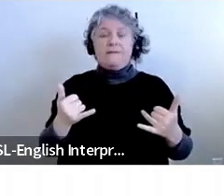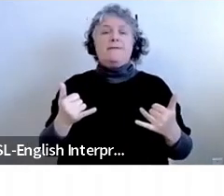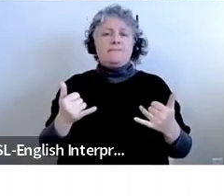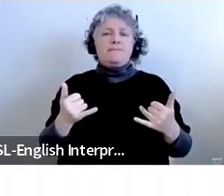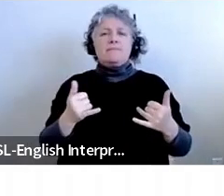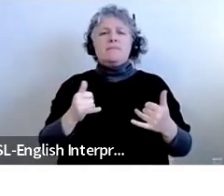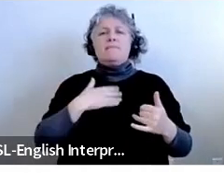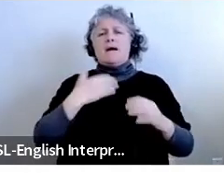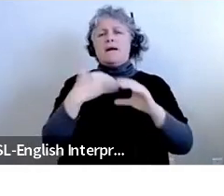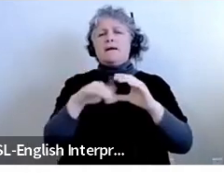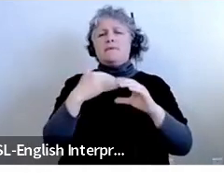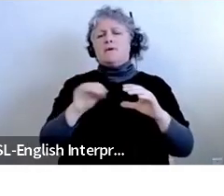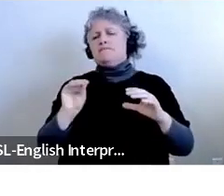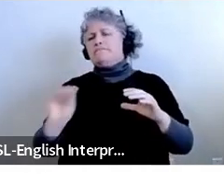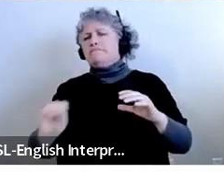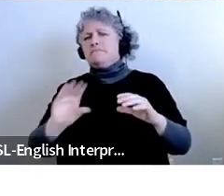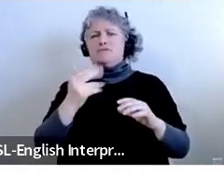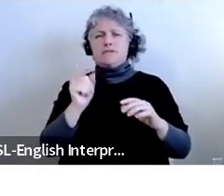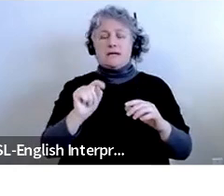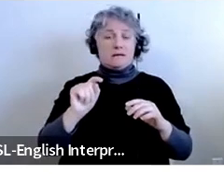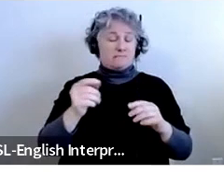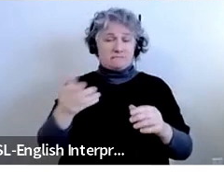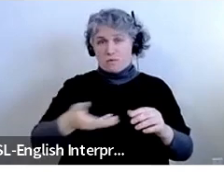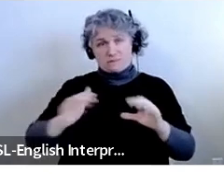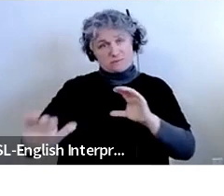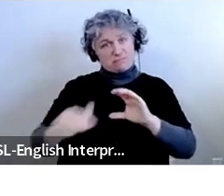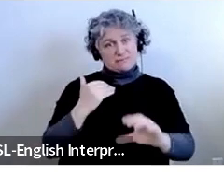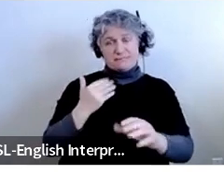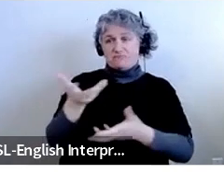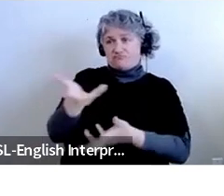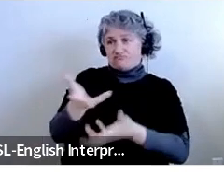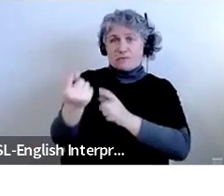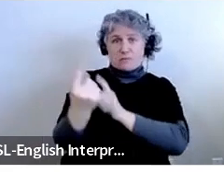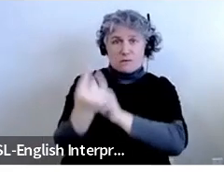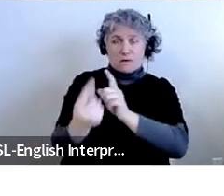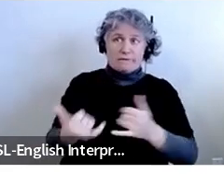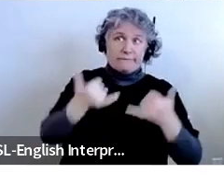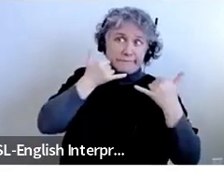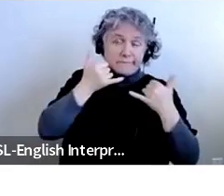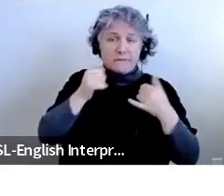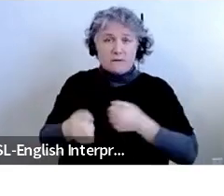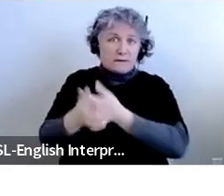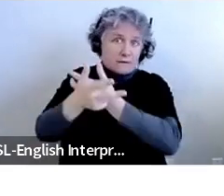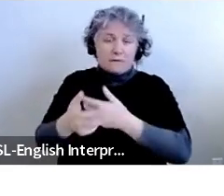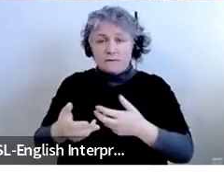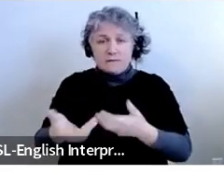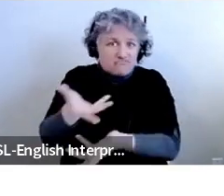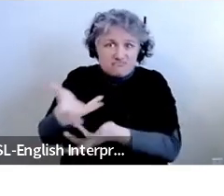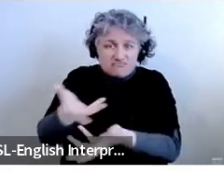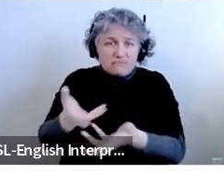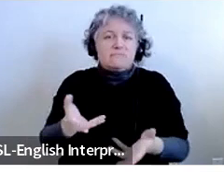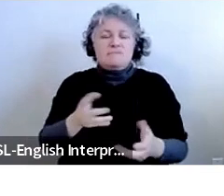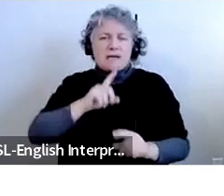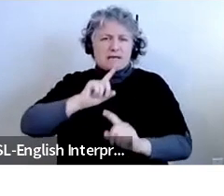and I welcome you to email me directly. I'd be happy to chat with you one-on-one to make sure your question's answered, but we will get to as